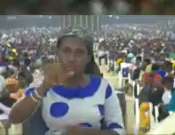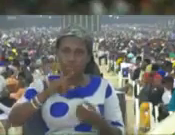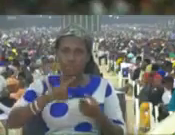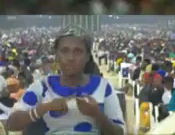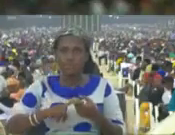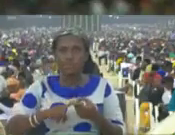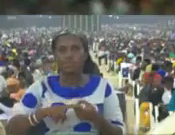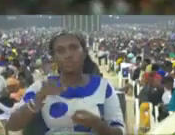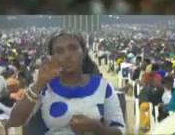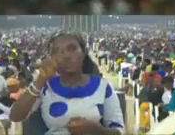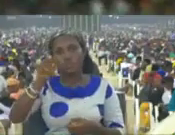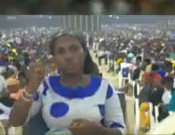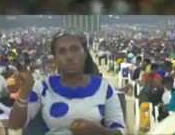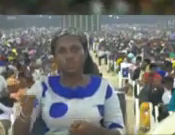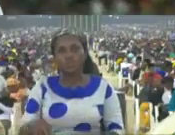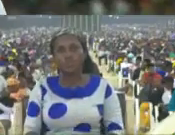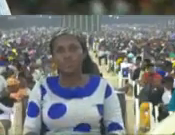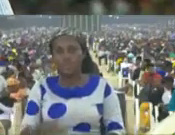to